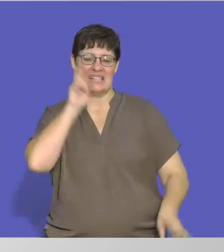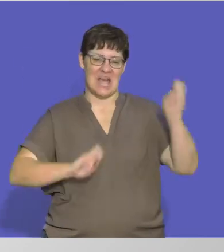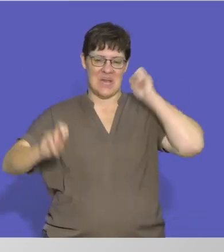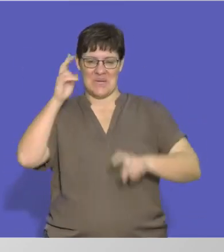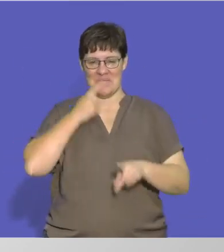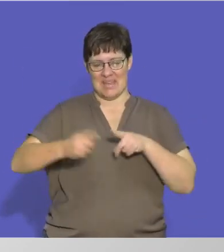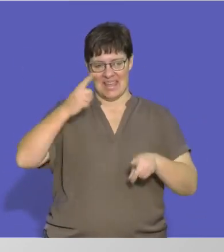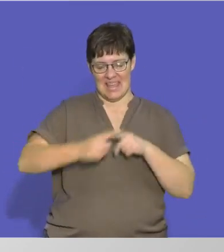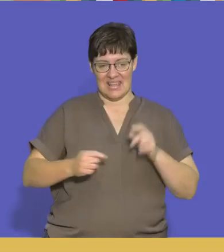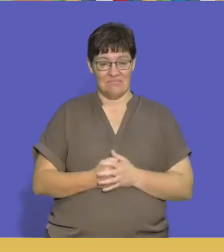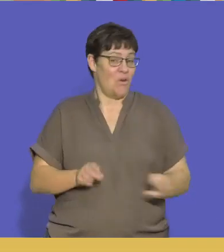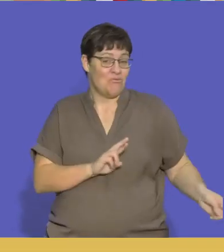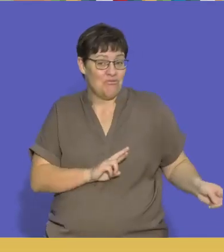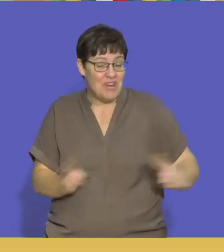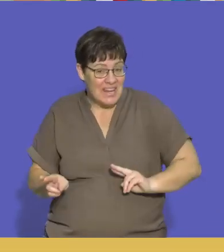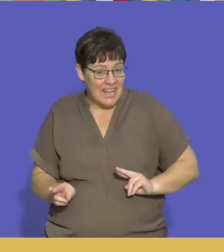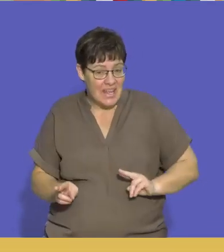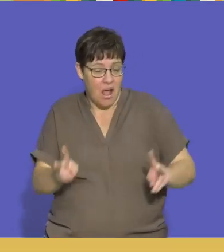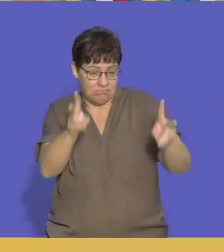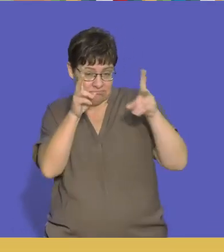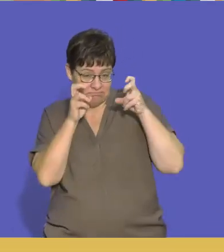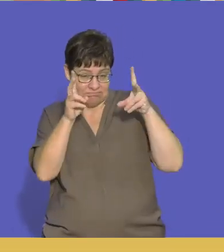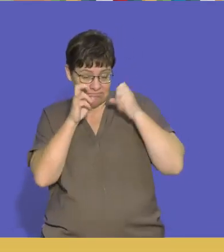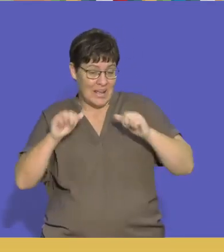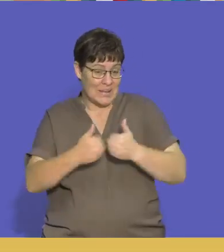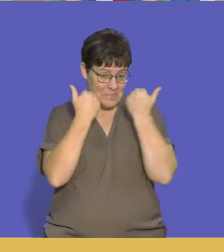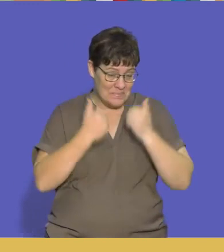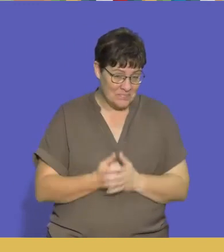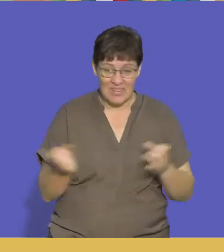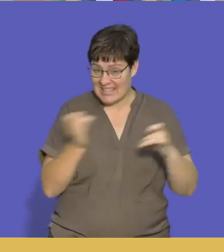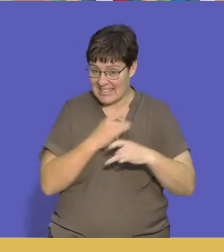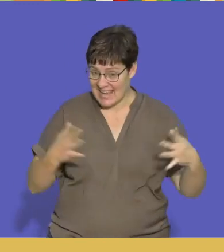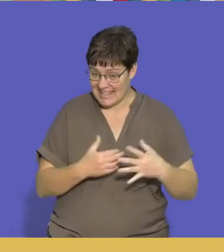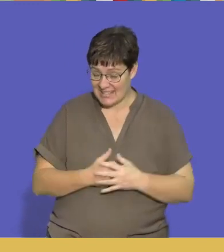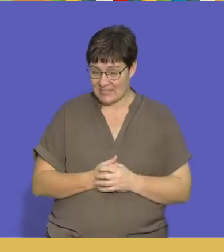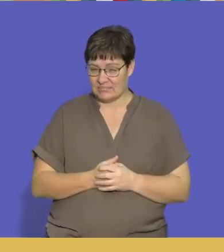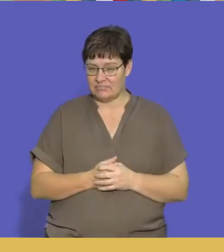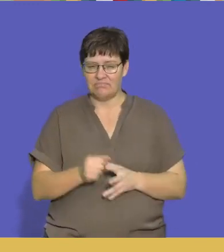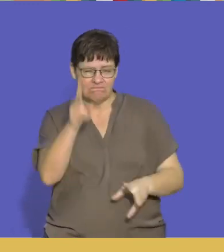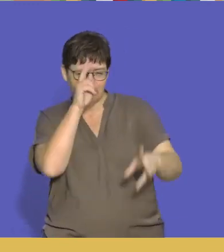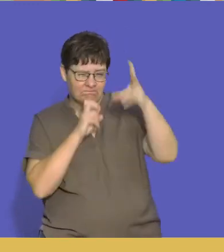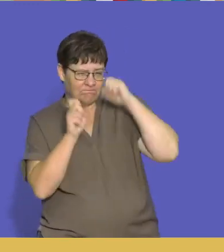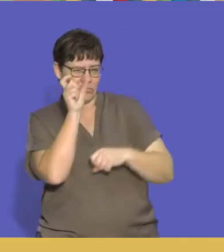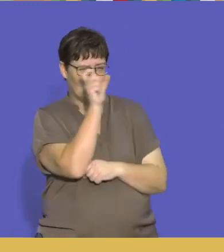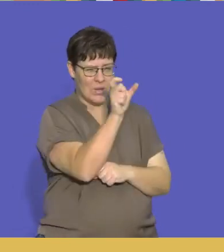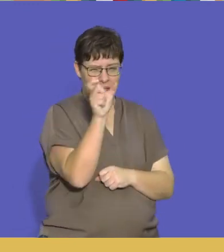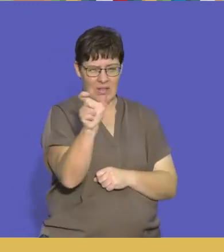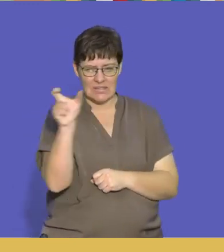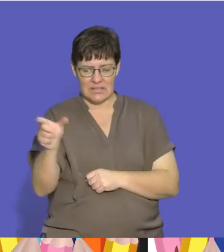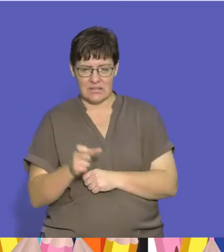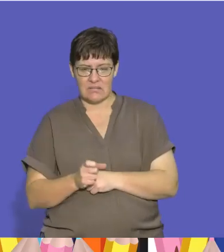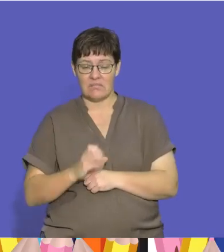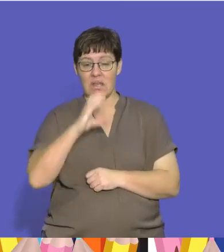Sound play. Get ready for a listening game. Let's begin. Listen to these